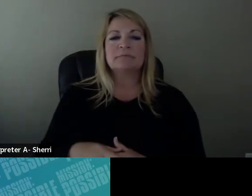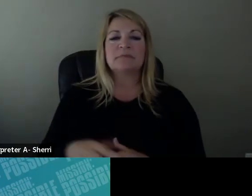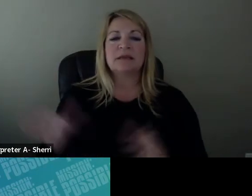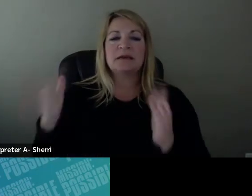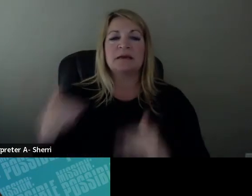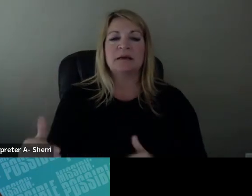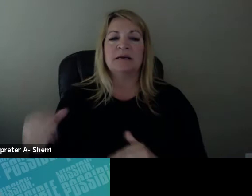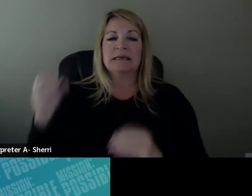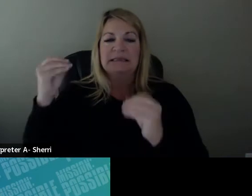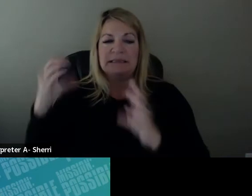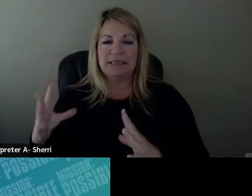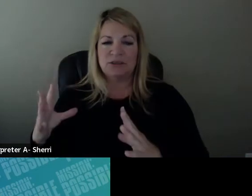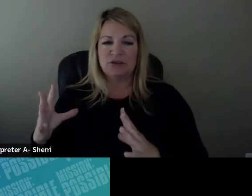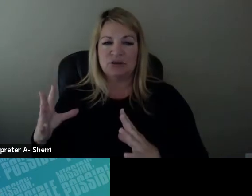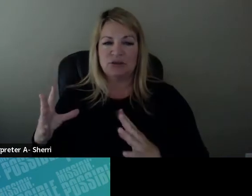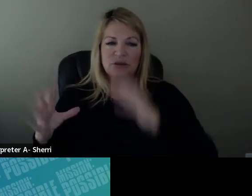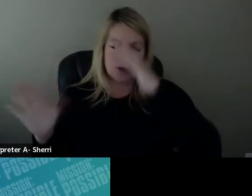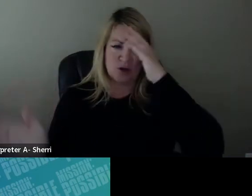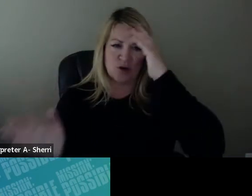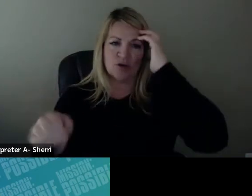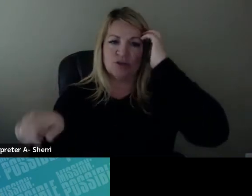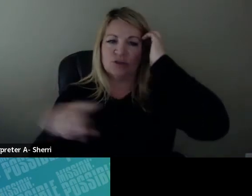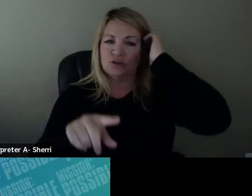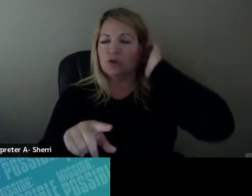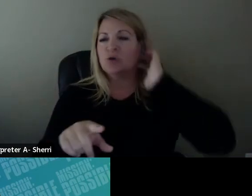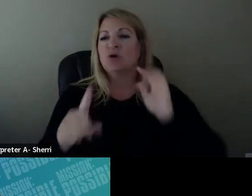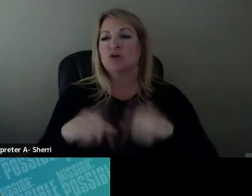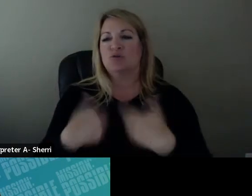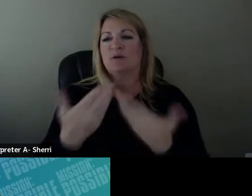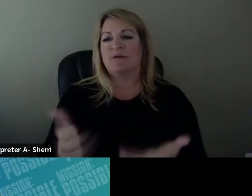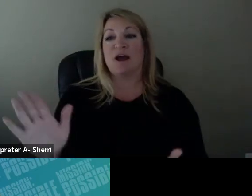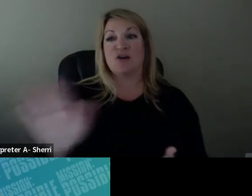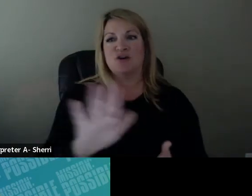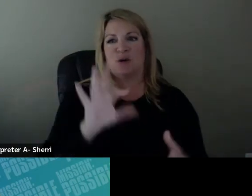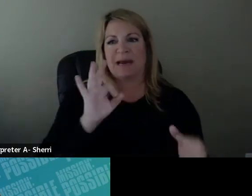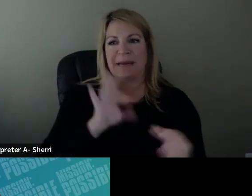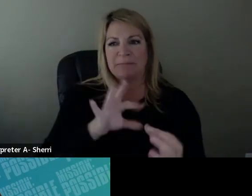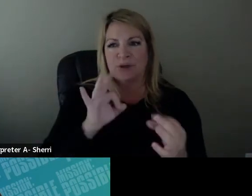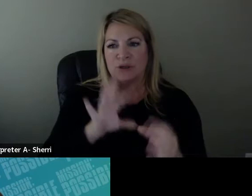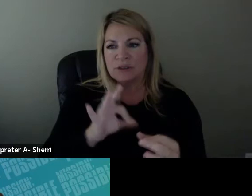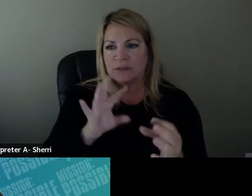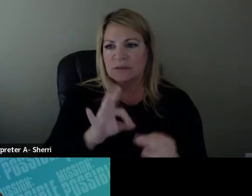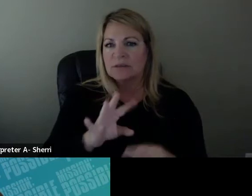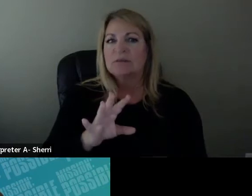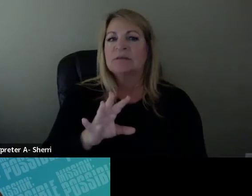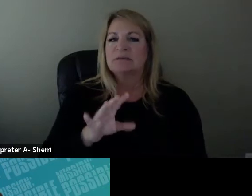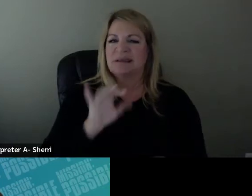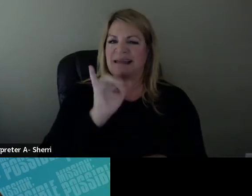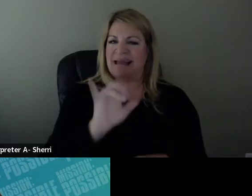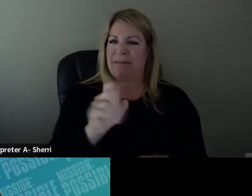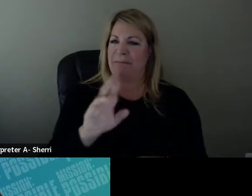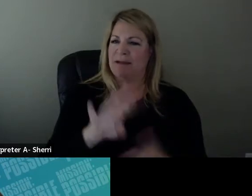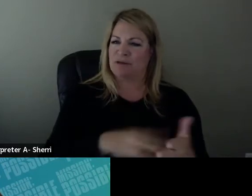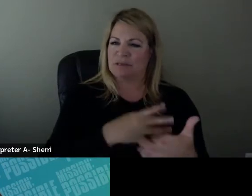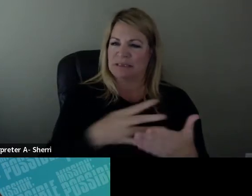we invite you and encourage you to provide your input and feedback in that master scheduling and also